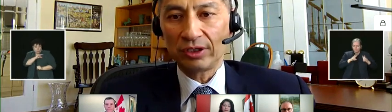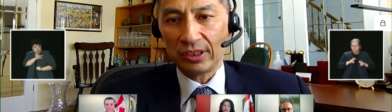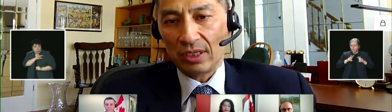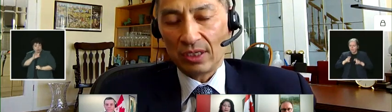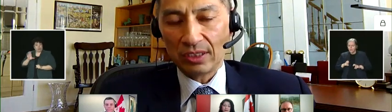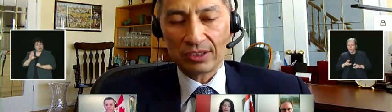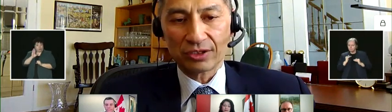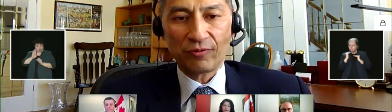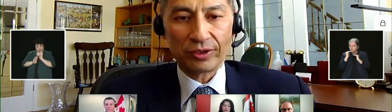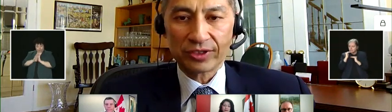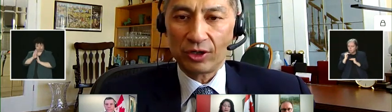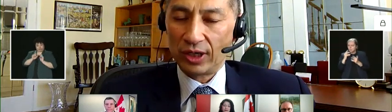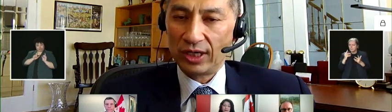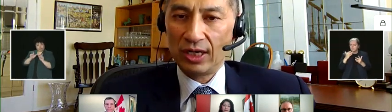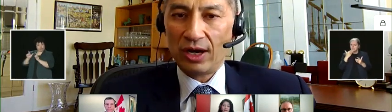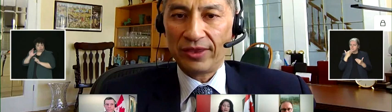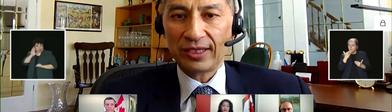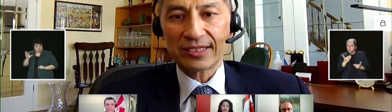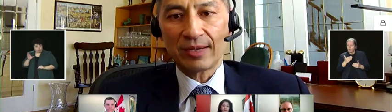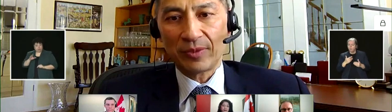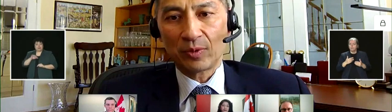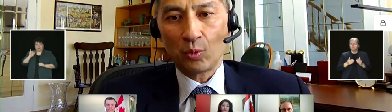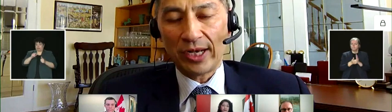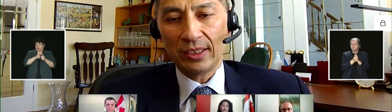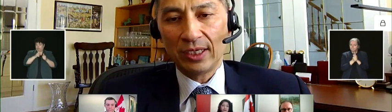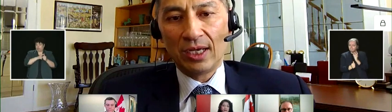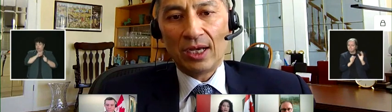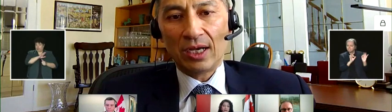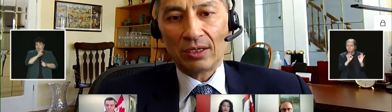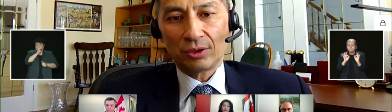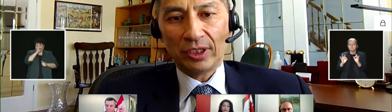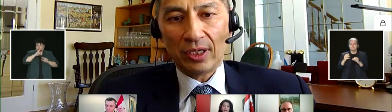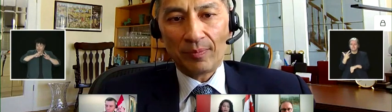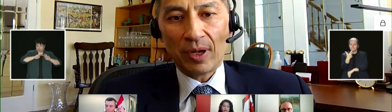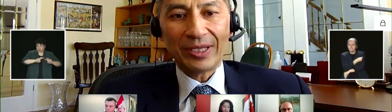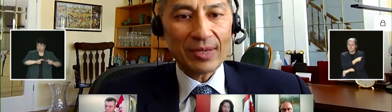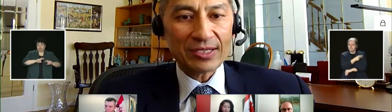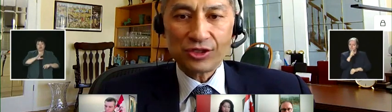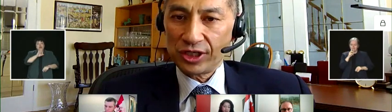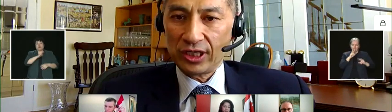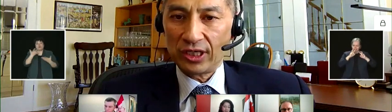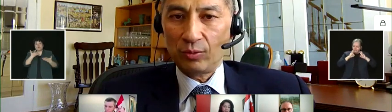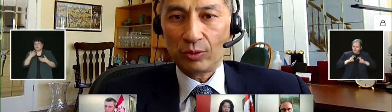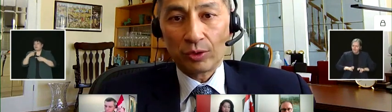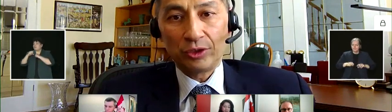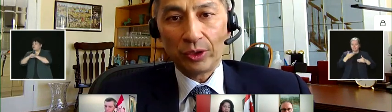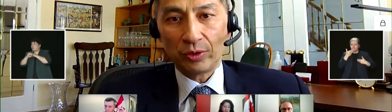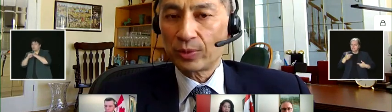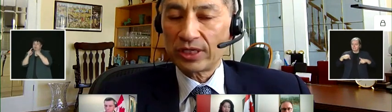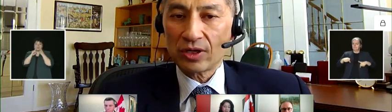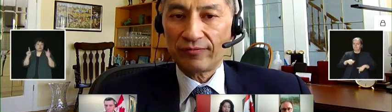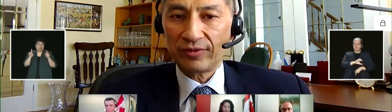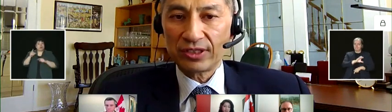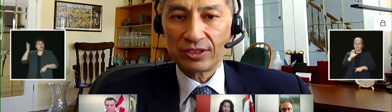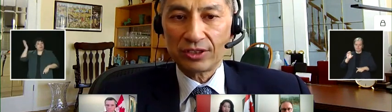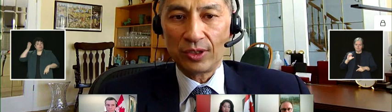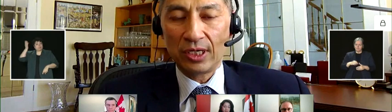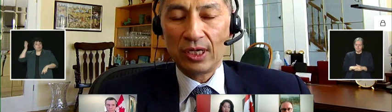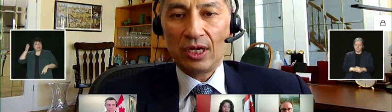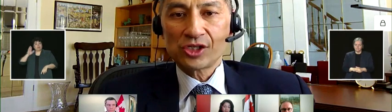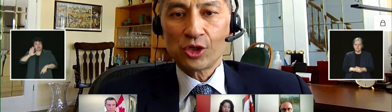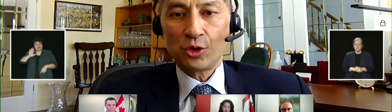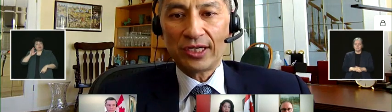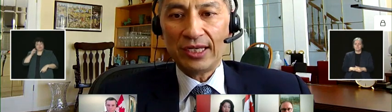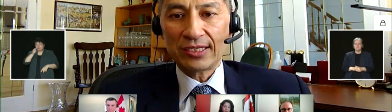and quality and so forth. So I think that's step number one. Certainly public messaging, what we're doing with press conferences